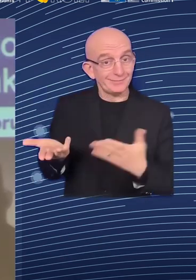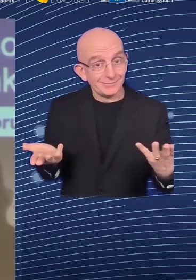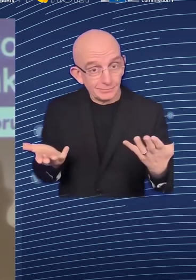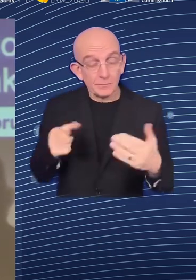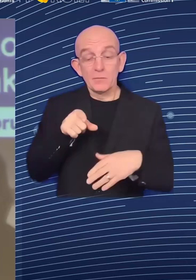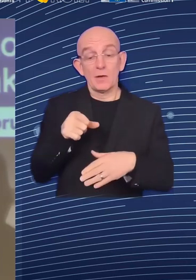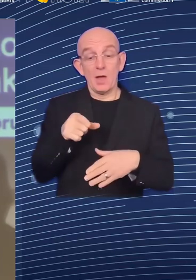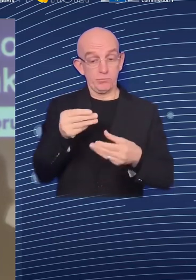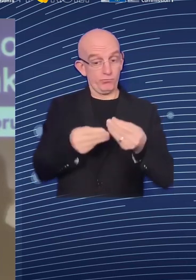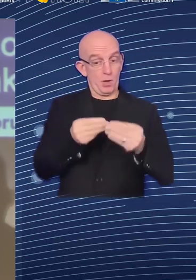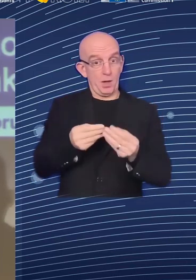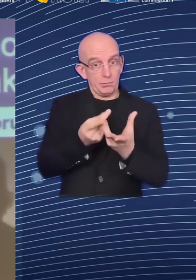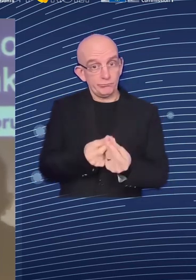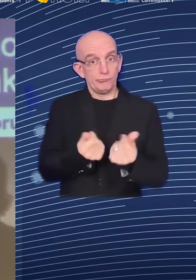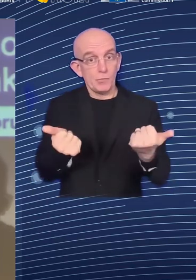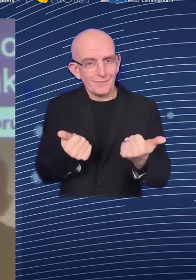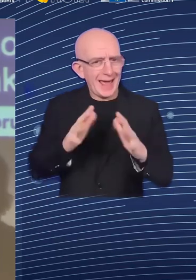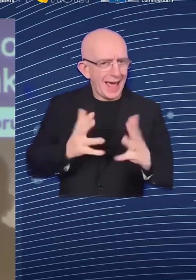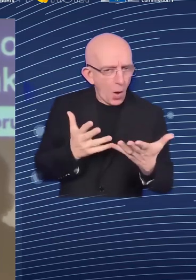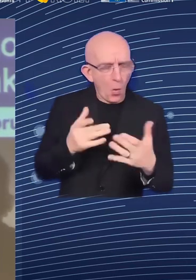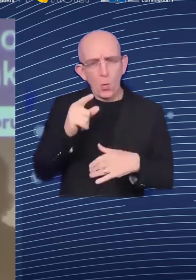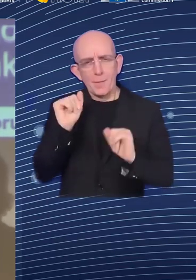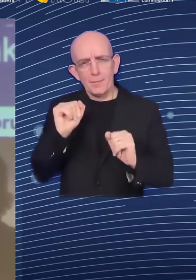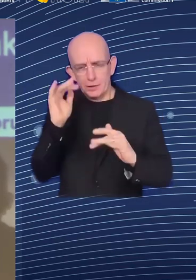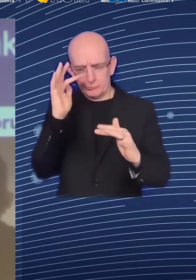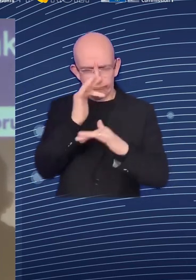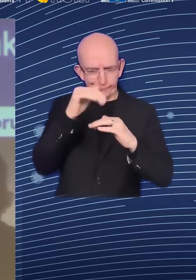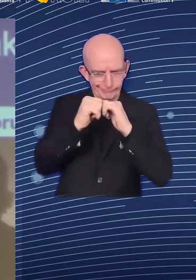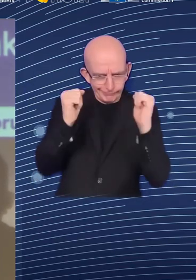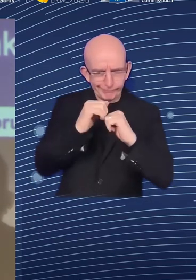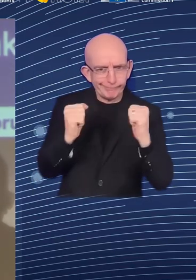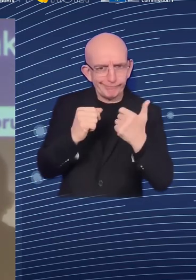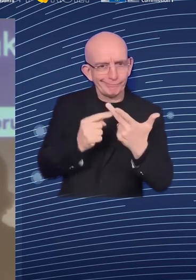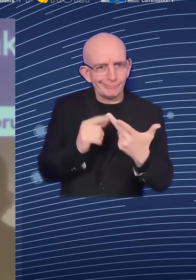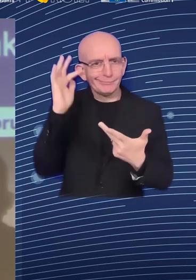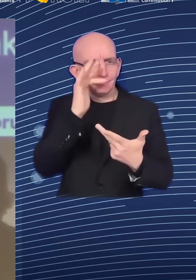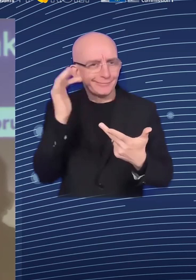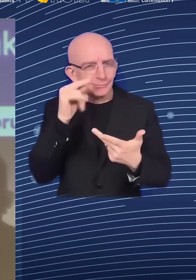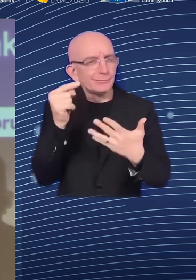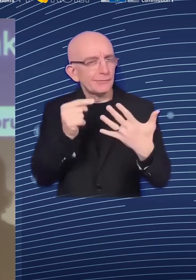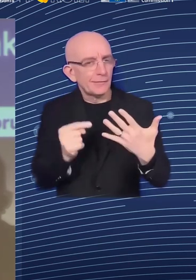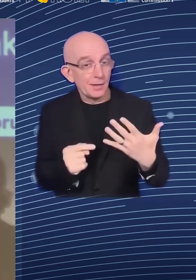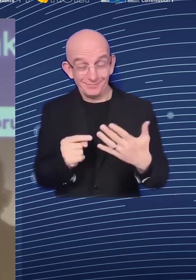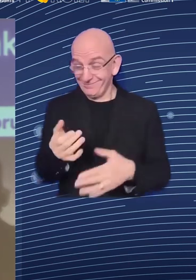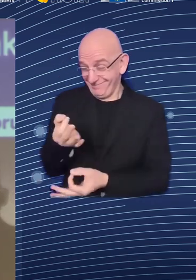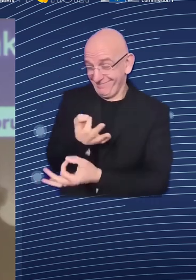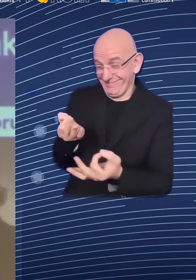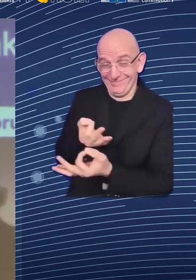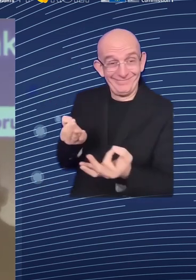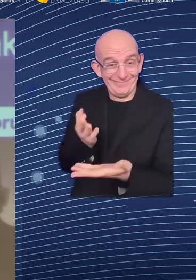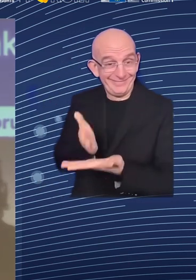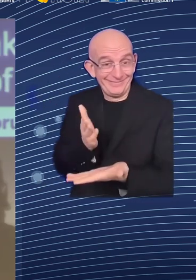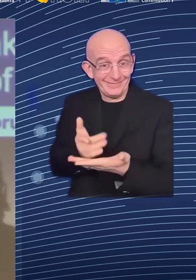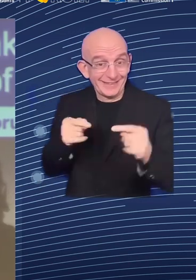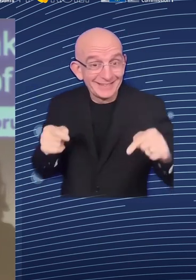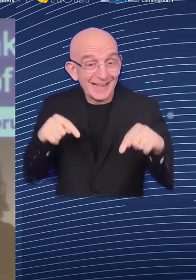Yes, exactly. There need to be a lot of changes from this traditional curricula where we trained people to do